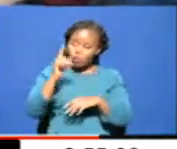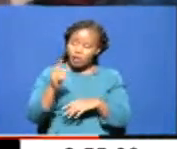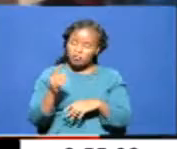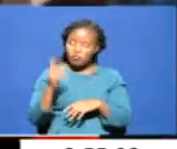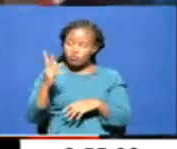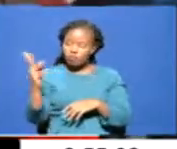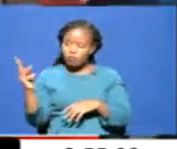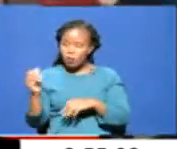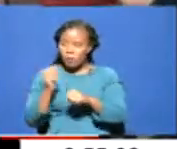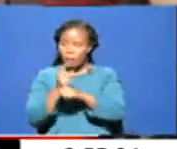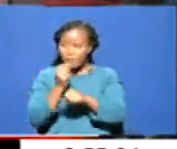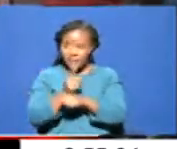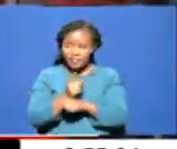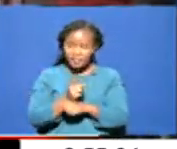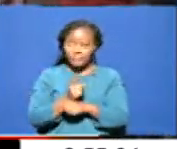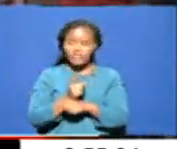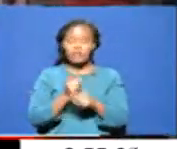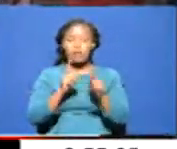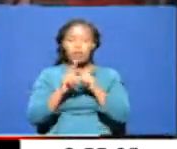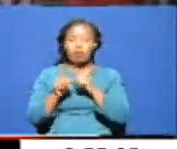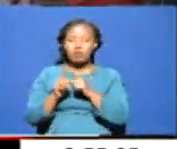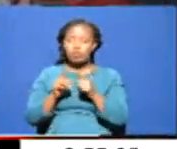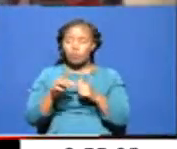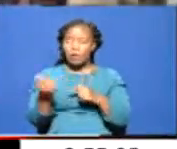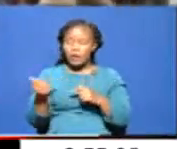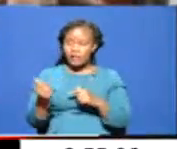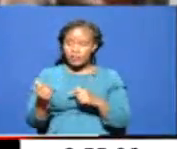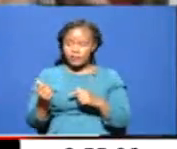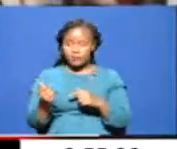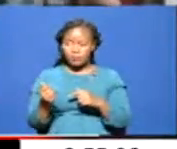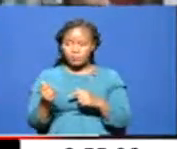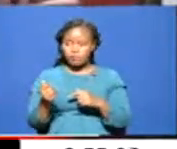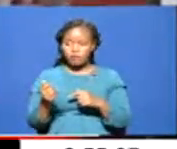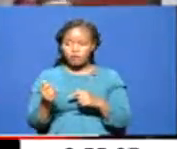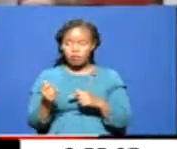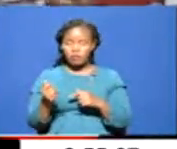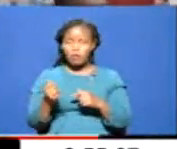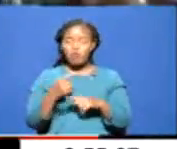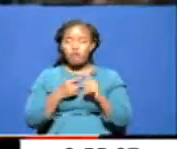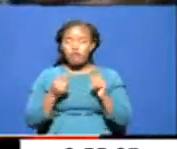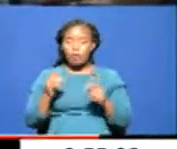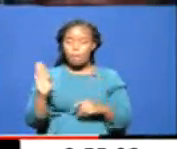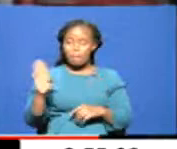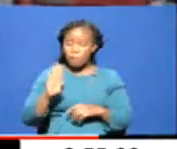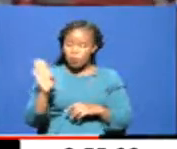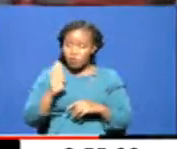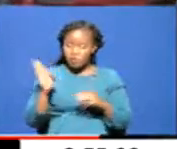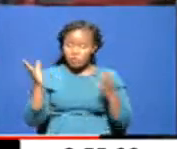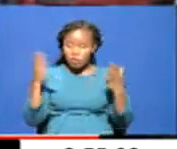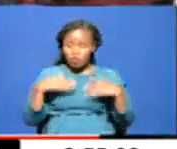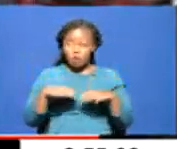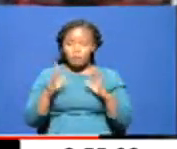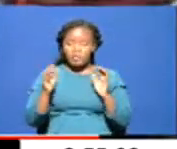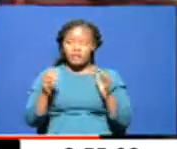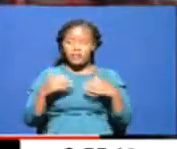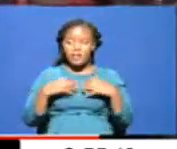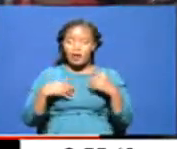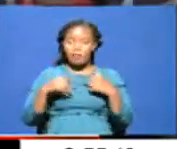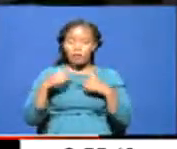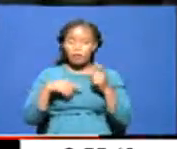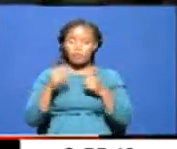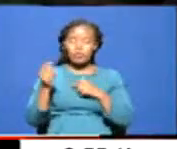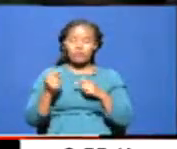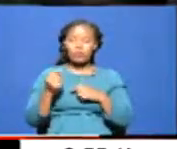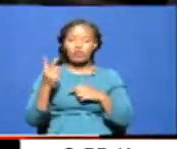2 hours 9.54 minutes. Olivier Ibraburuta from Burundi completed the podium, taking third place in 2